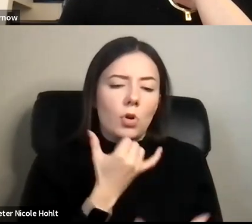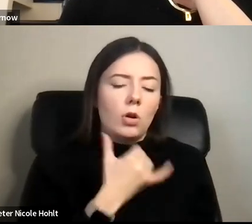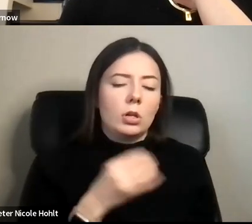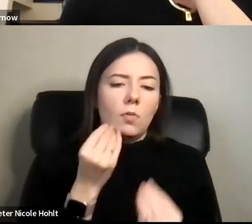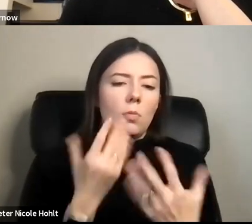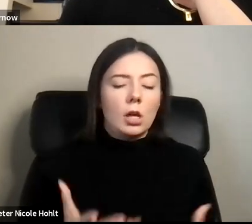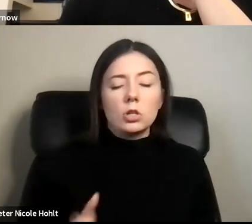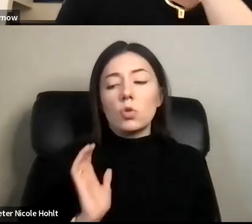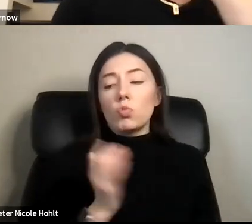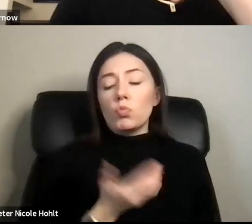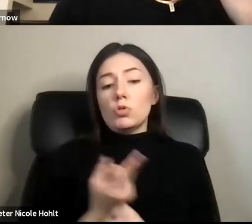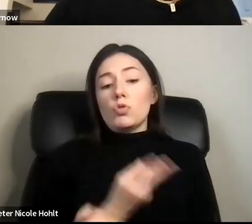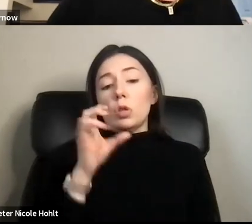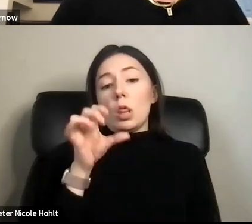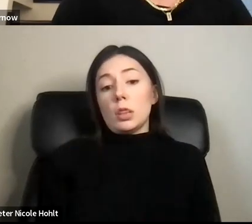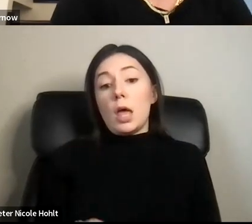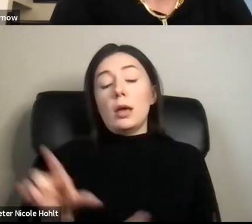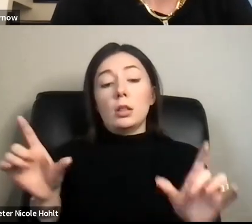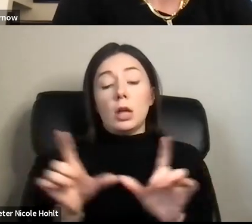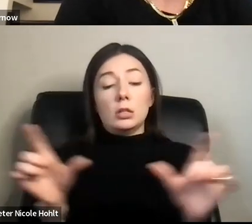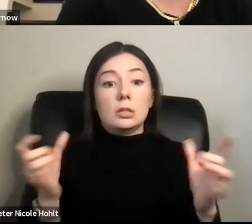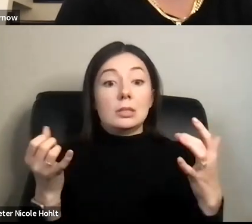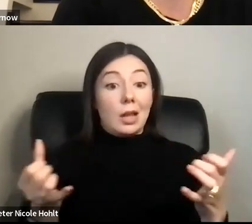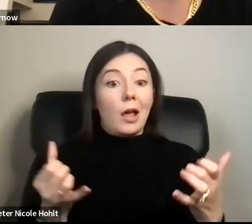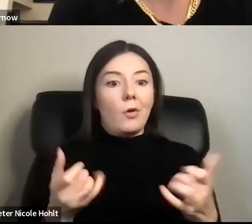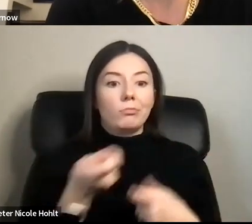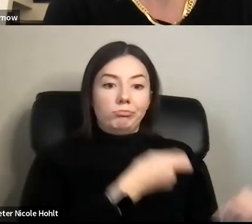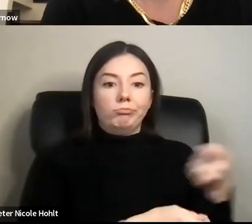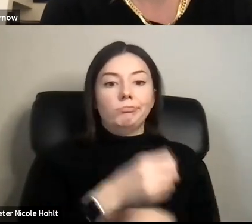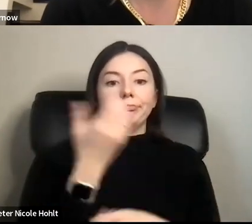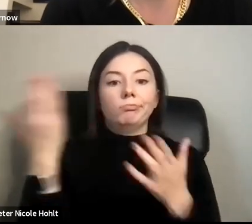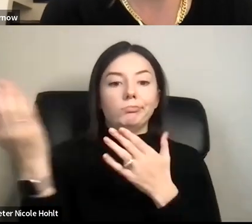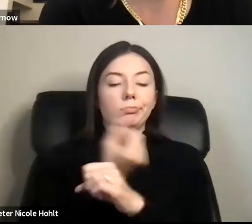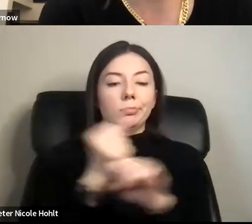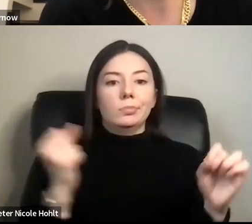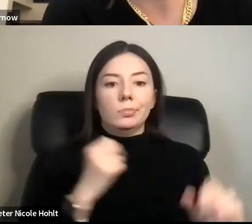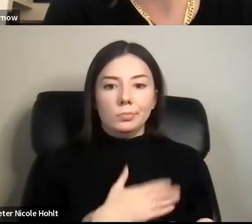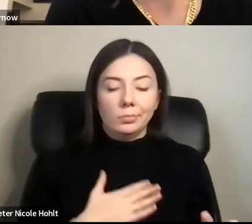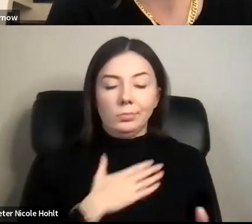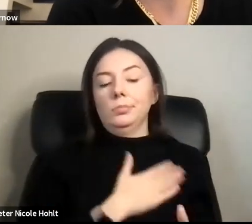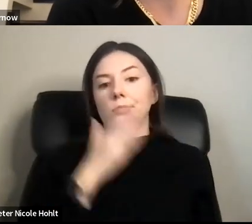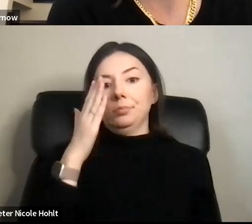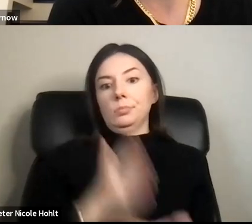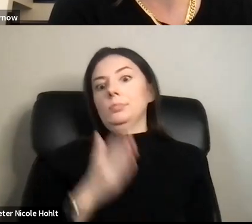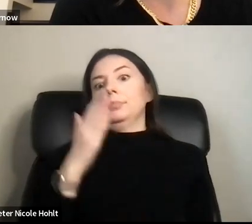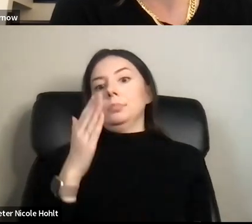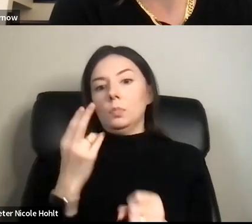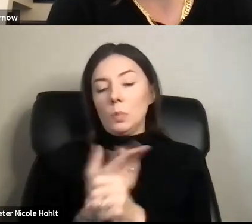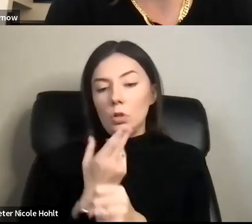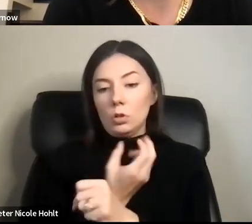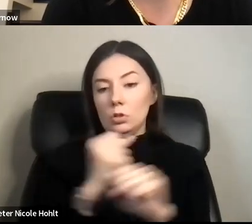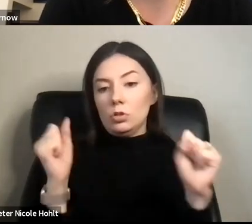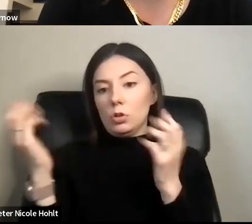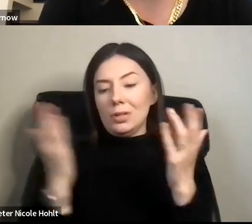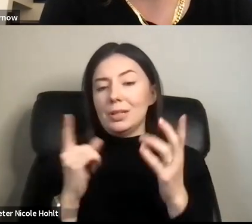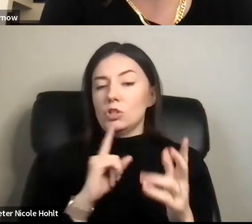with them right now, but we're going to be accredited. And yeah, please stop right now getting ServSafe. This is